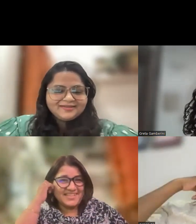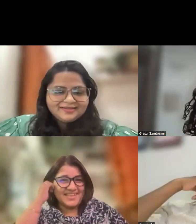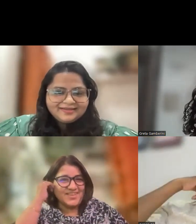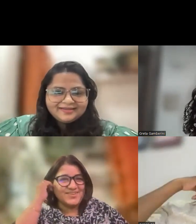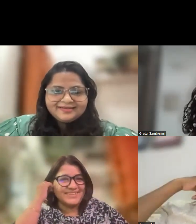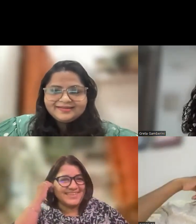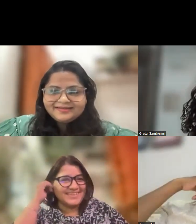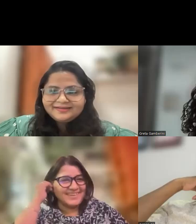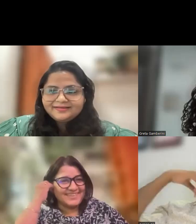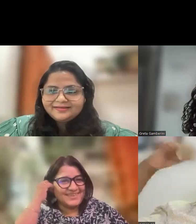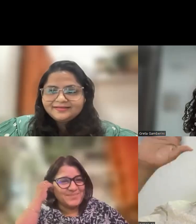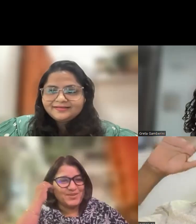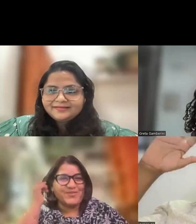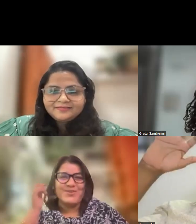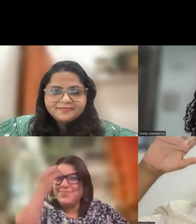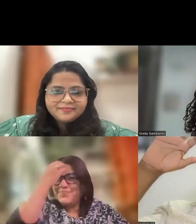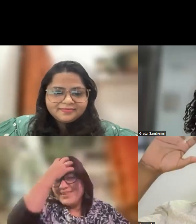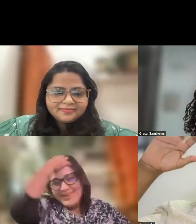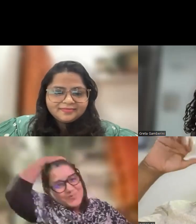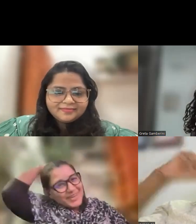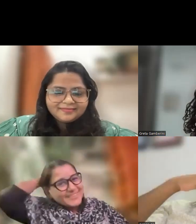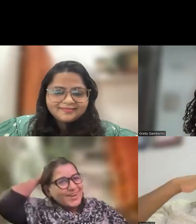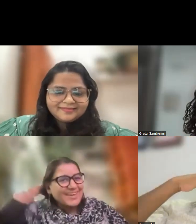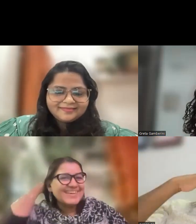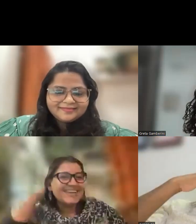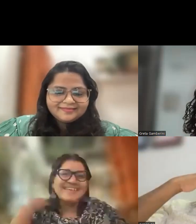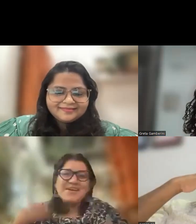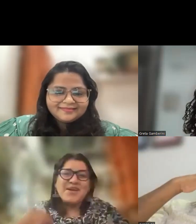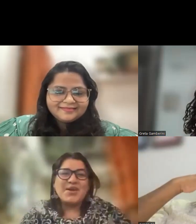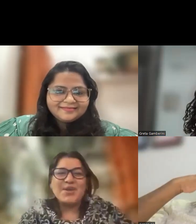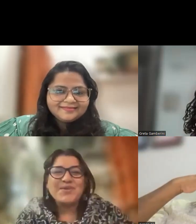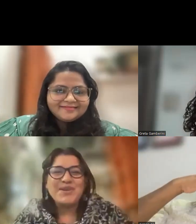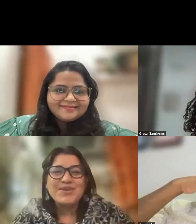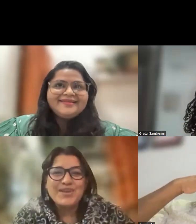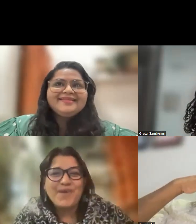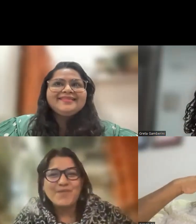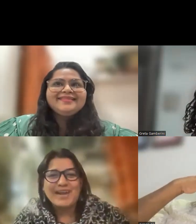pleasure. Thank you, Greta and Gayatri, both of you. Well Thanks done. to all of you.